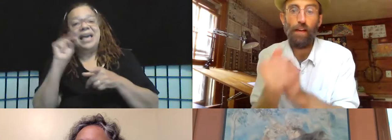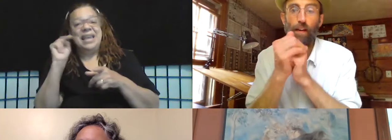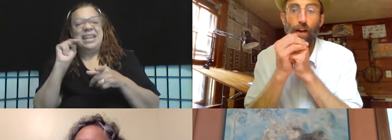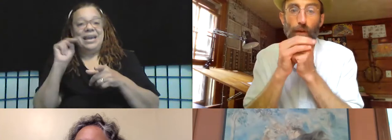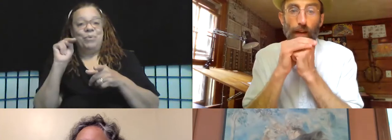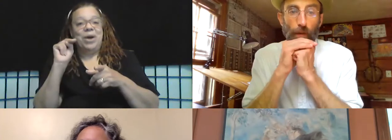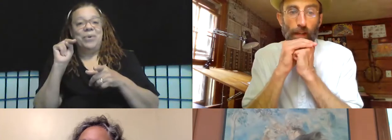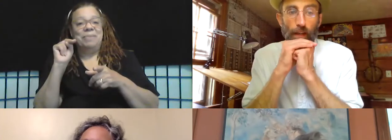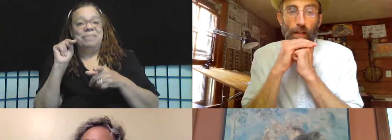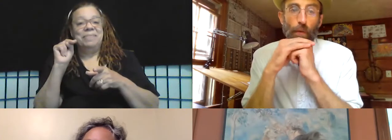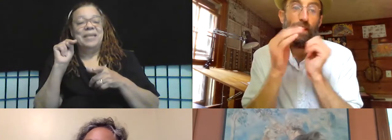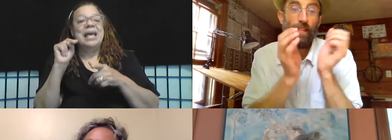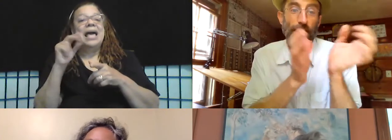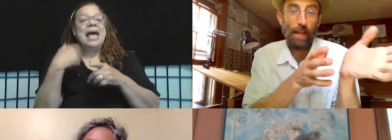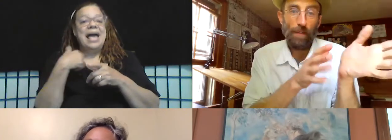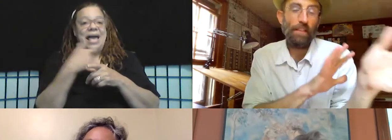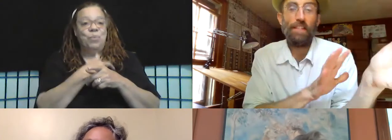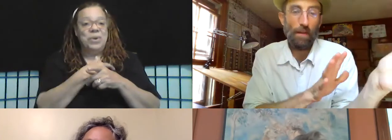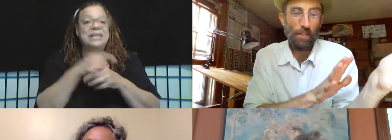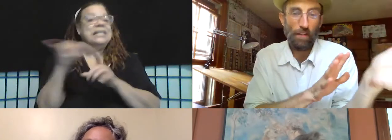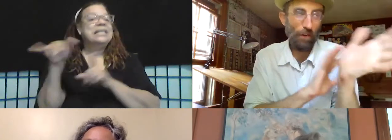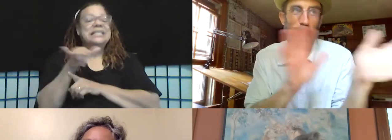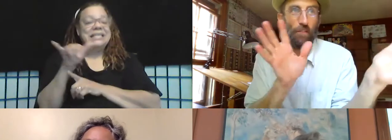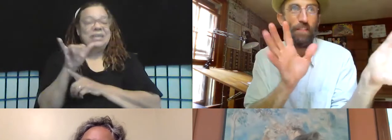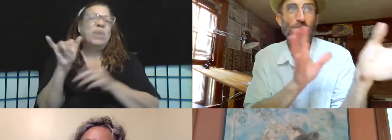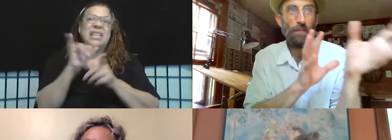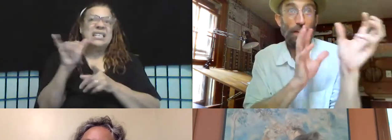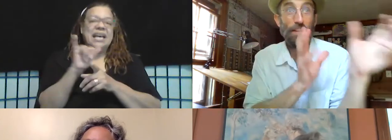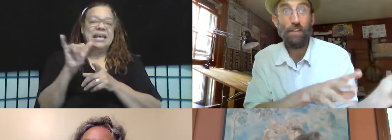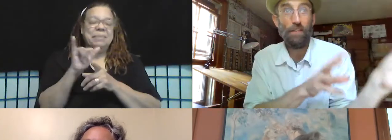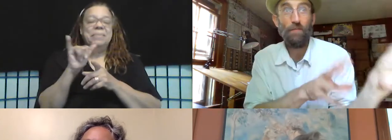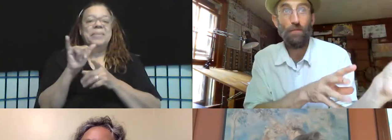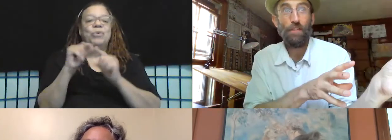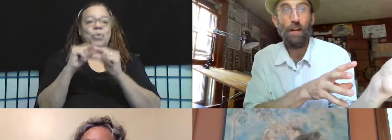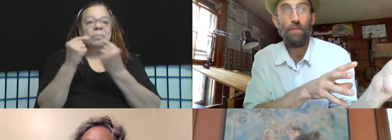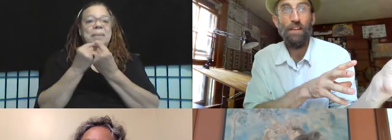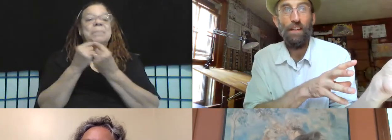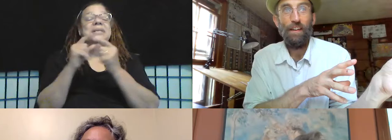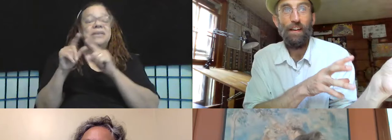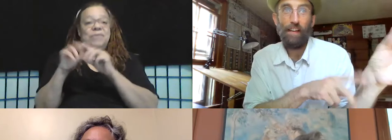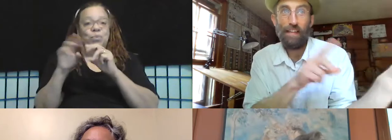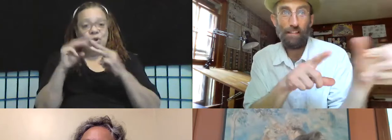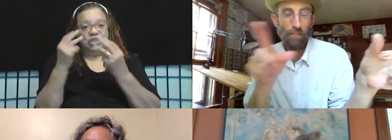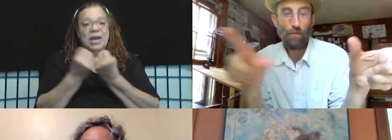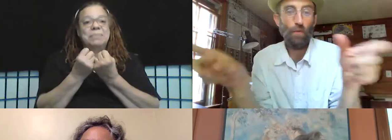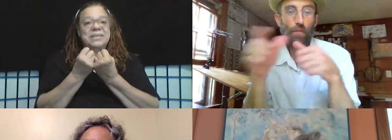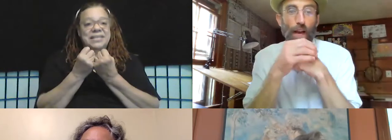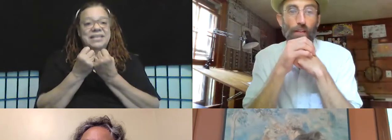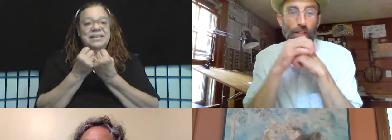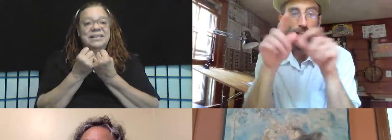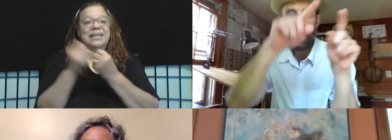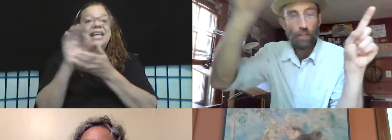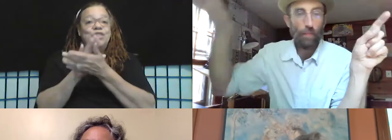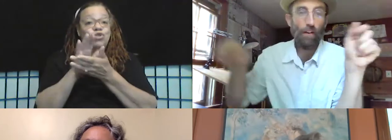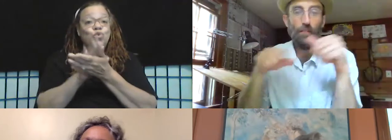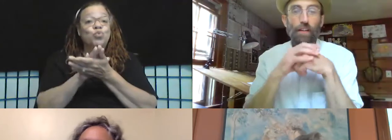Ramon, Nicaragua. And we did the same, not the same series, very different series, but a series of workshops in schools